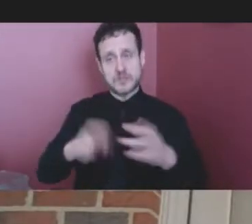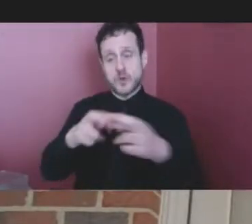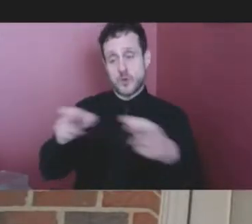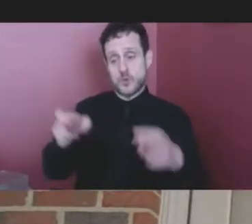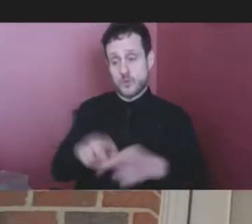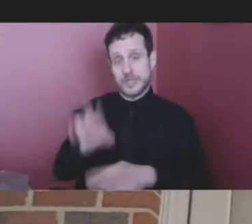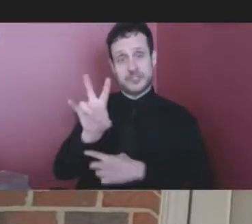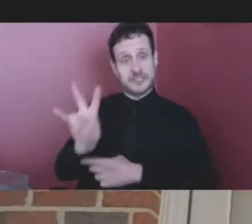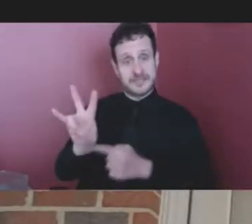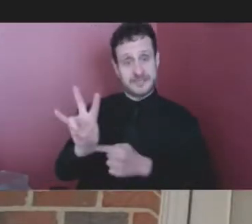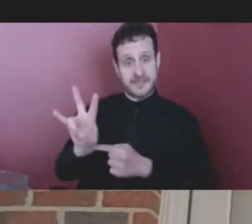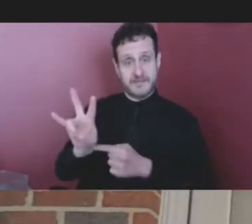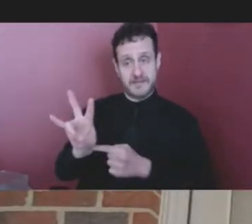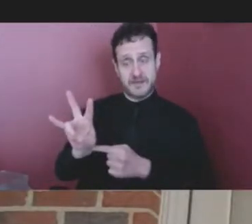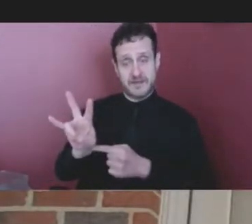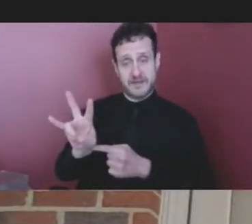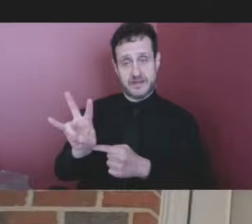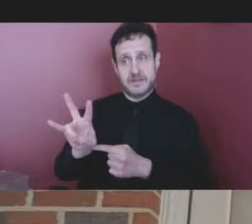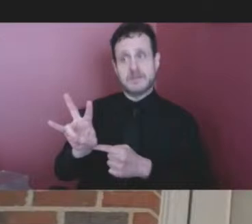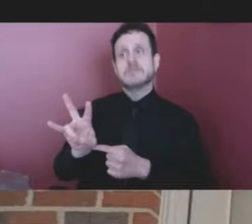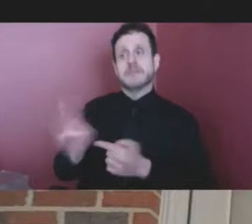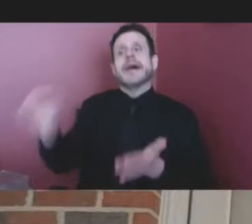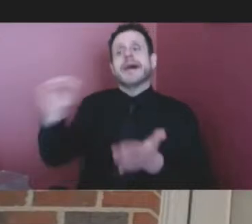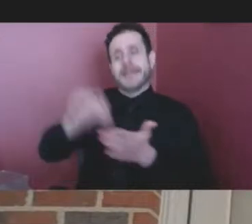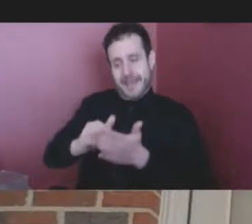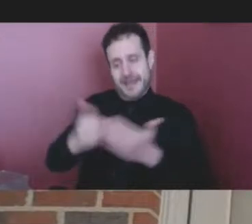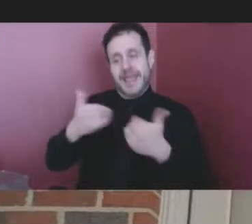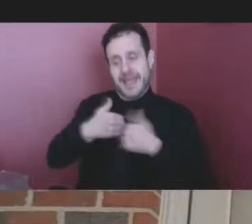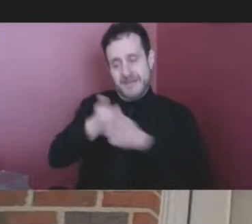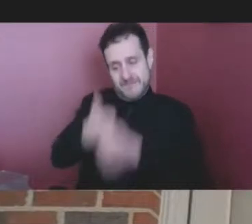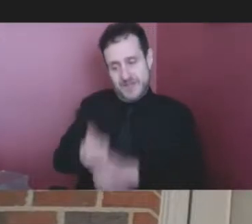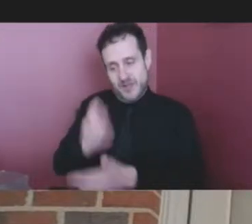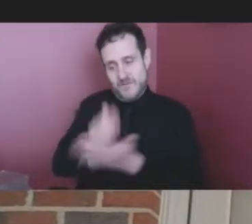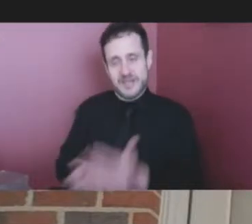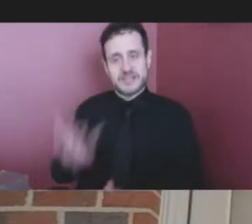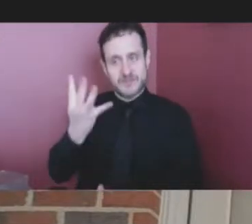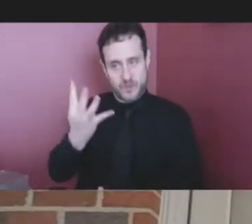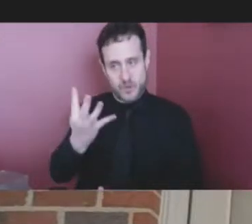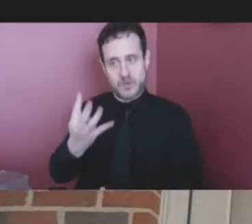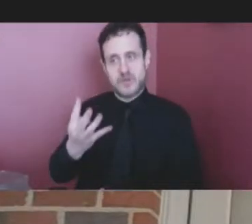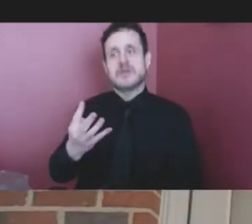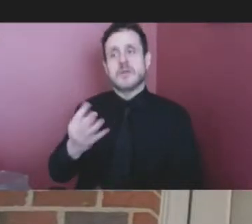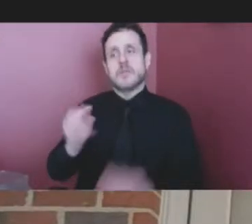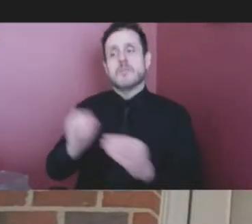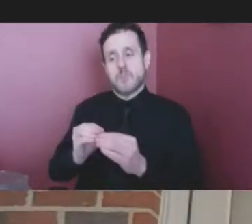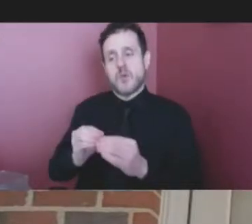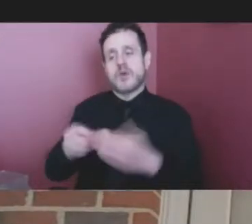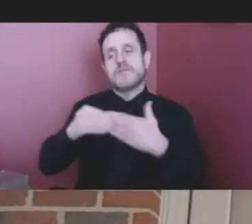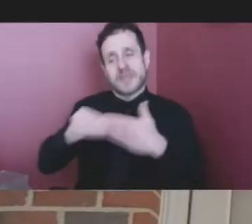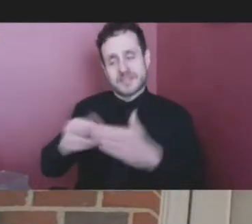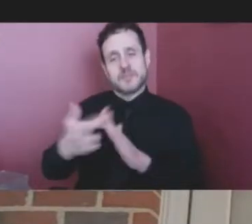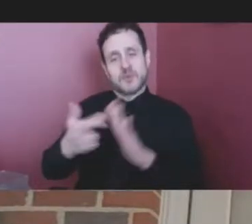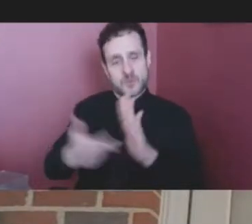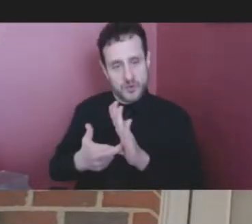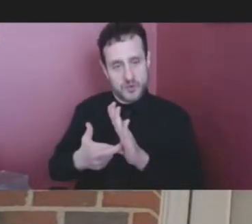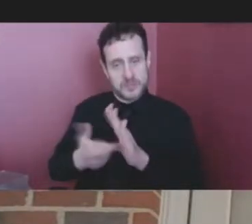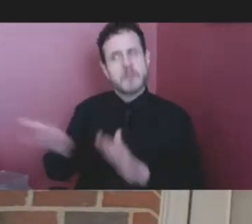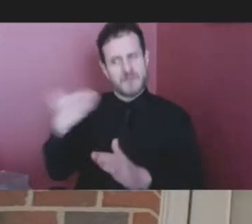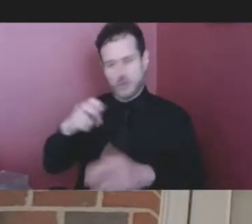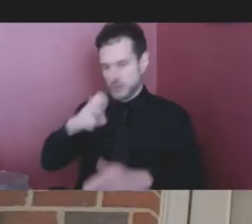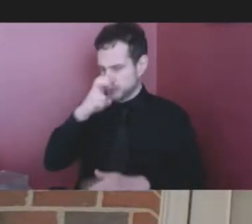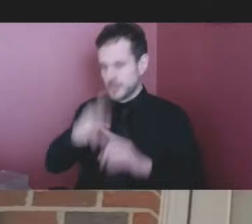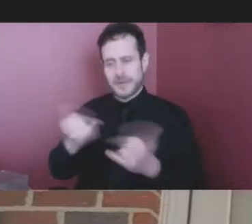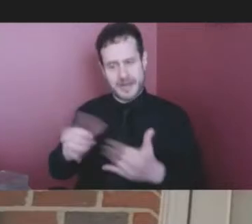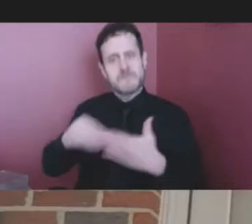able to move to phase 4 of Restore Illinois after implementing additional mitigation. But as the